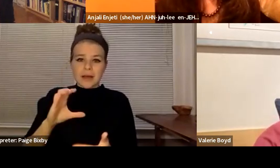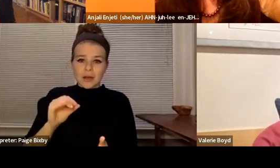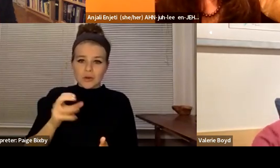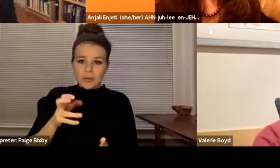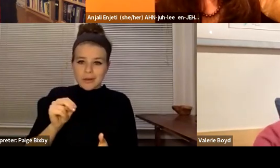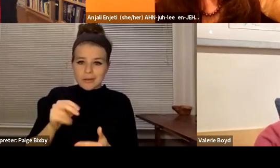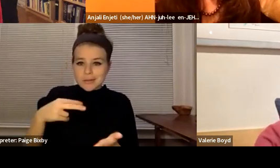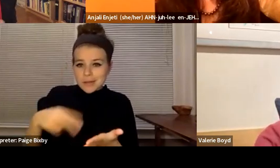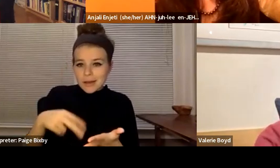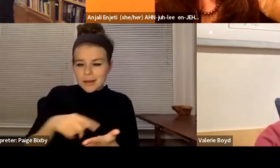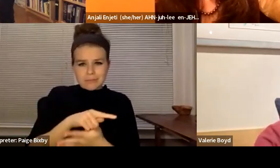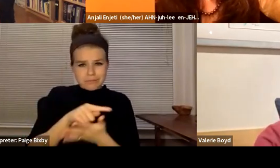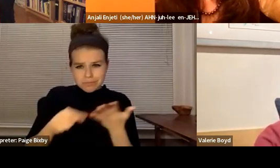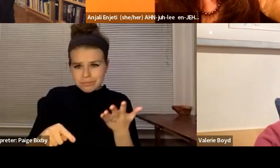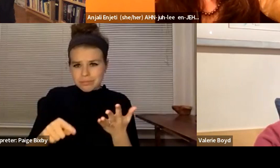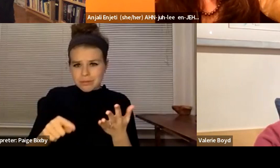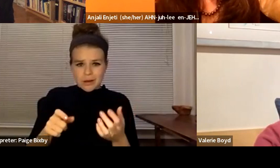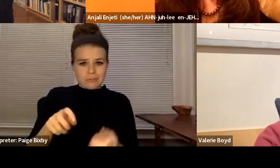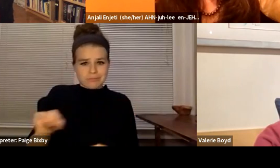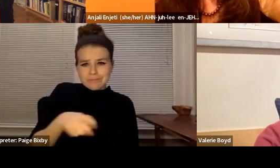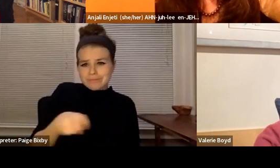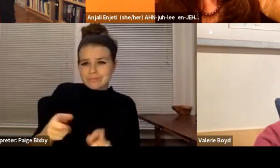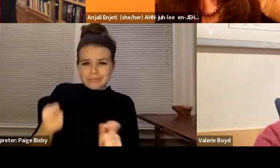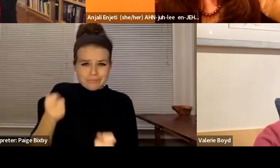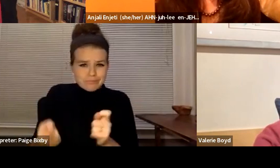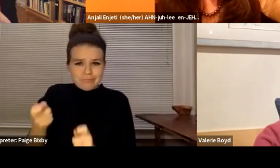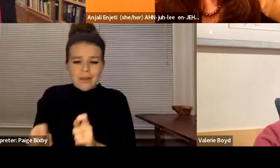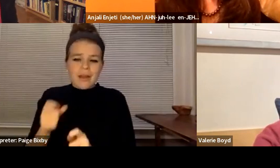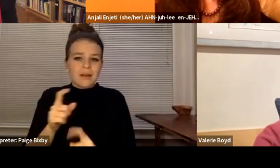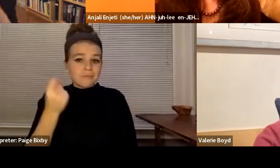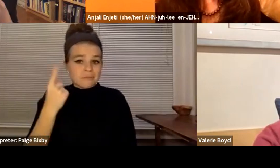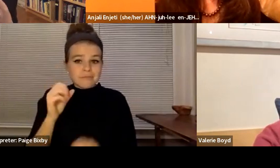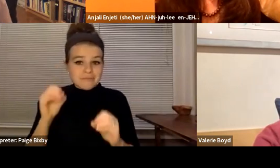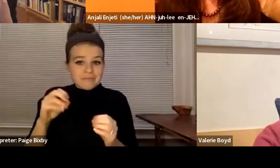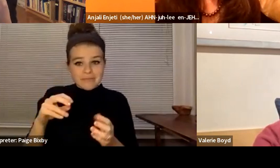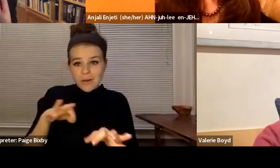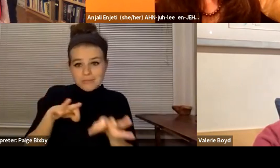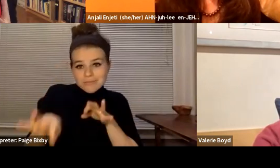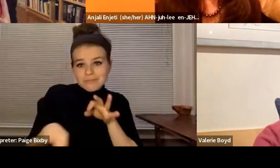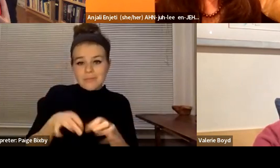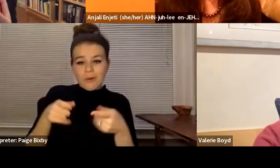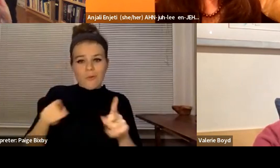they can do anything, but just seeing that code switching without it being explained. And also just like, I think